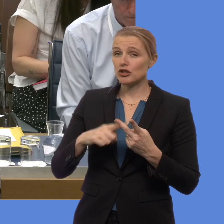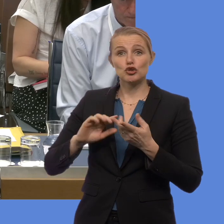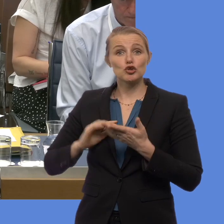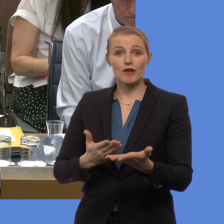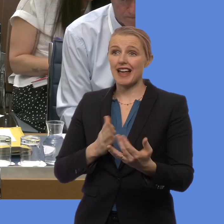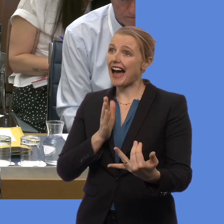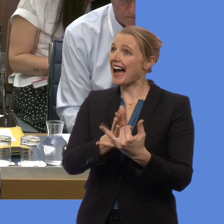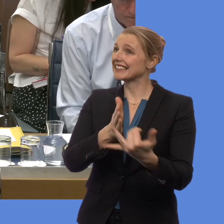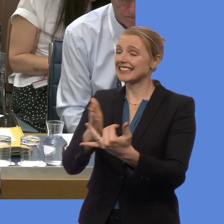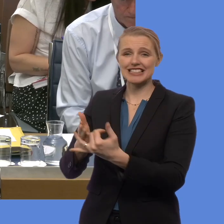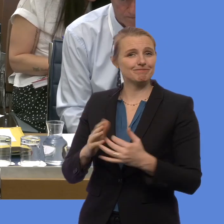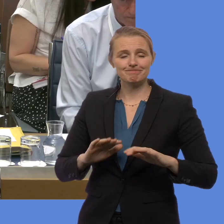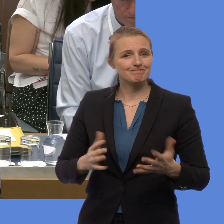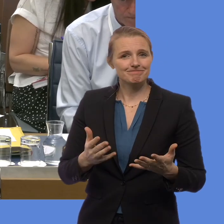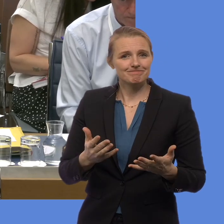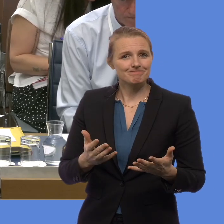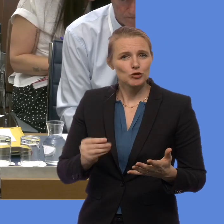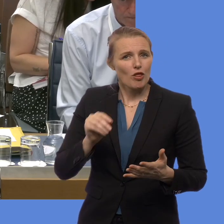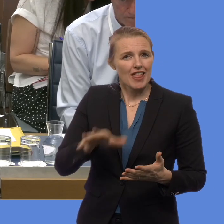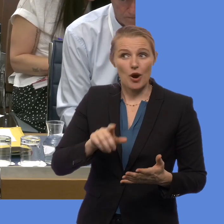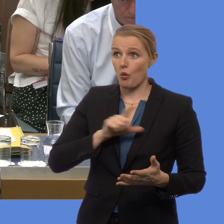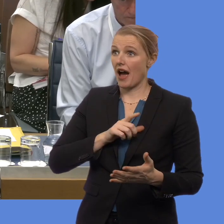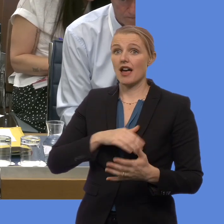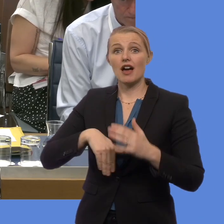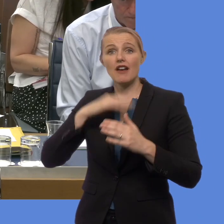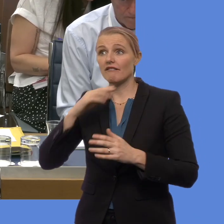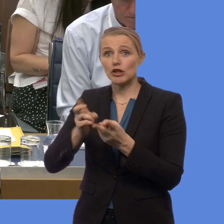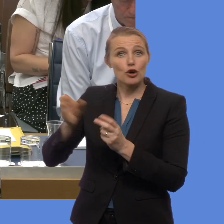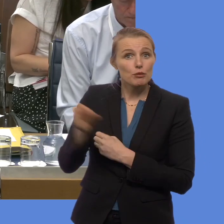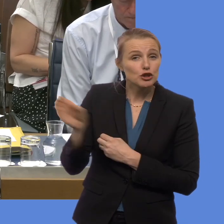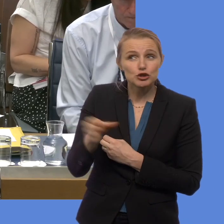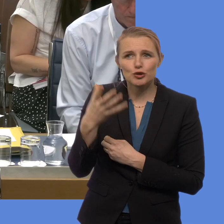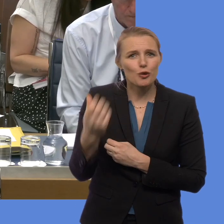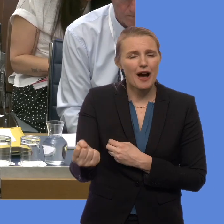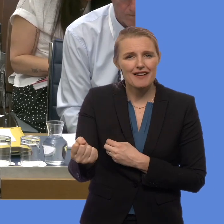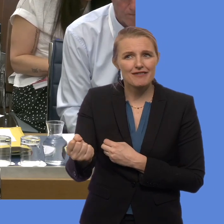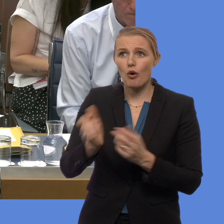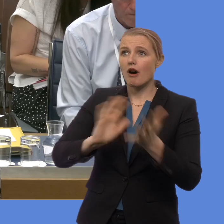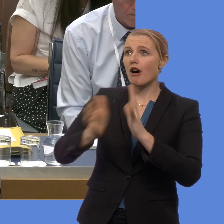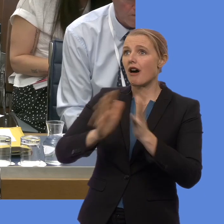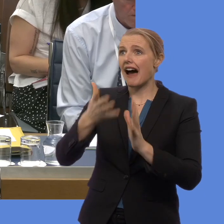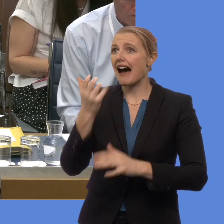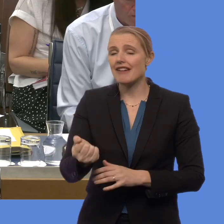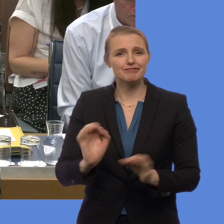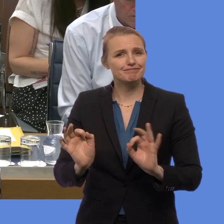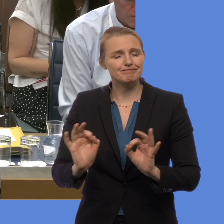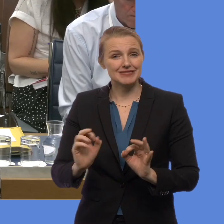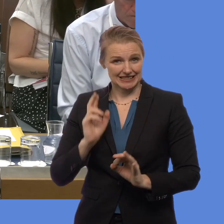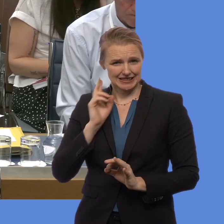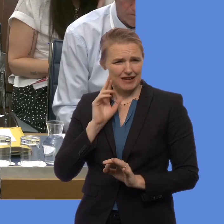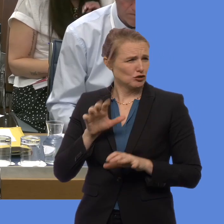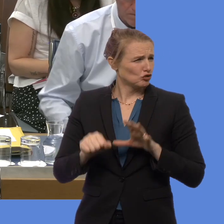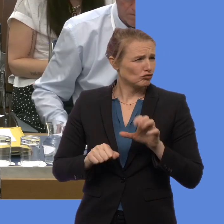services due to the inadequate sign language interpretation. Deaf individuals may struggle to access information and